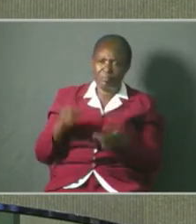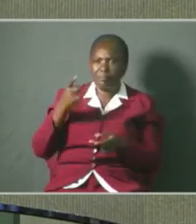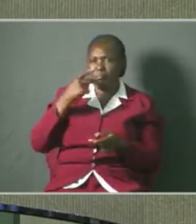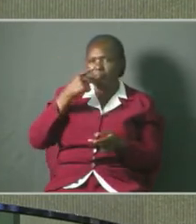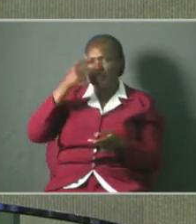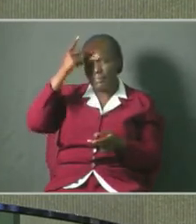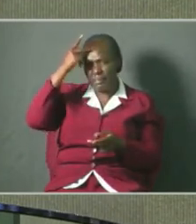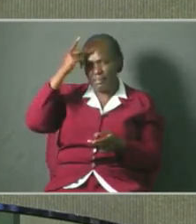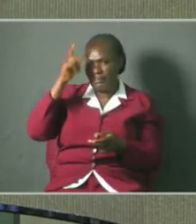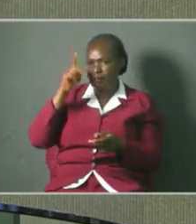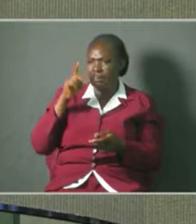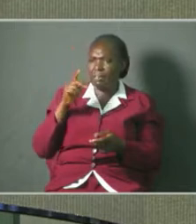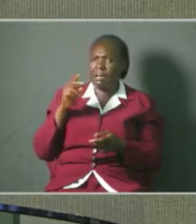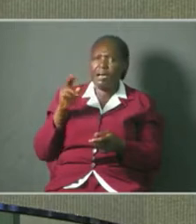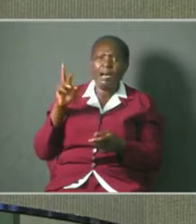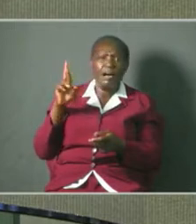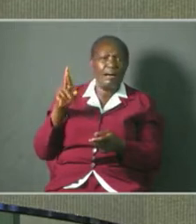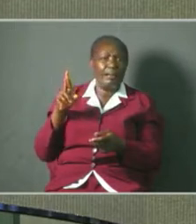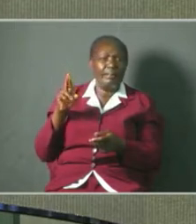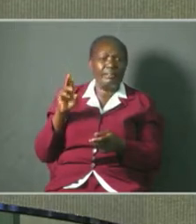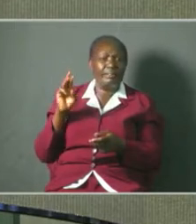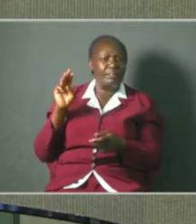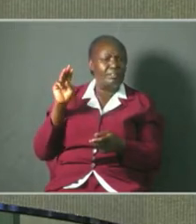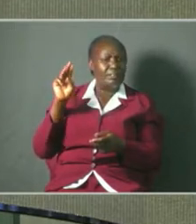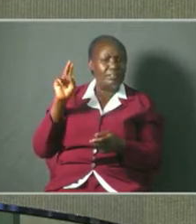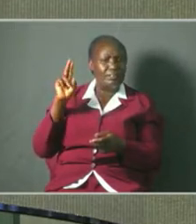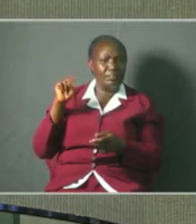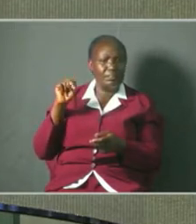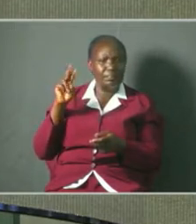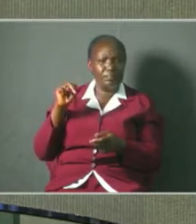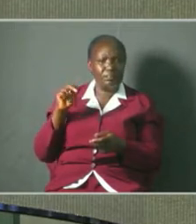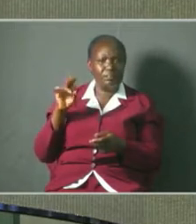that they have not subscribed to